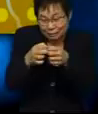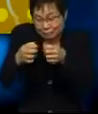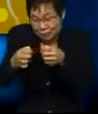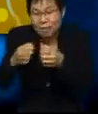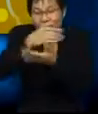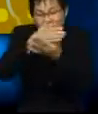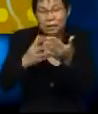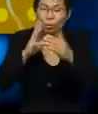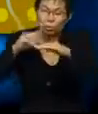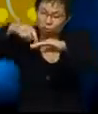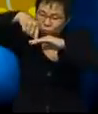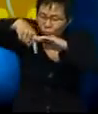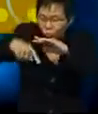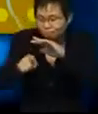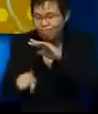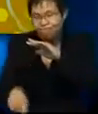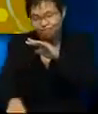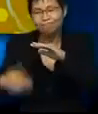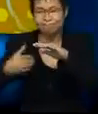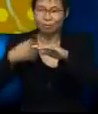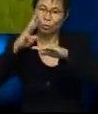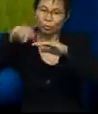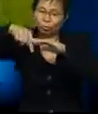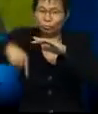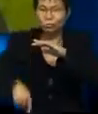Some water will pass through it.